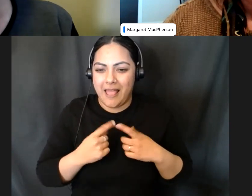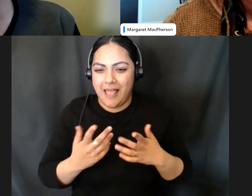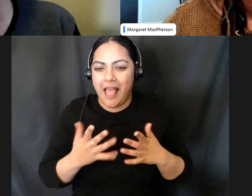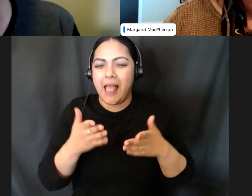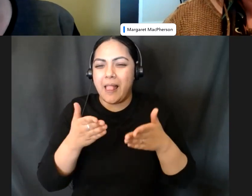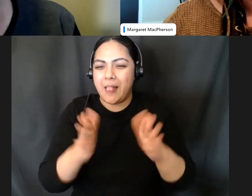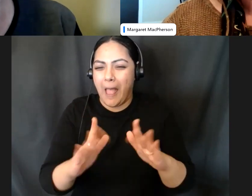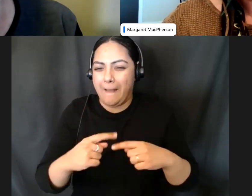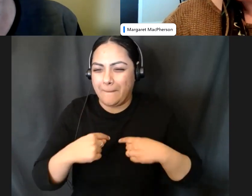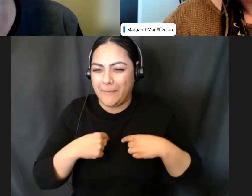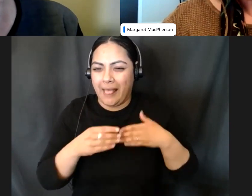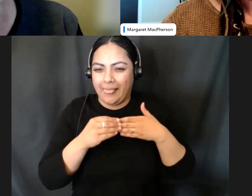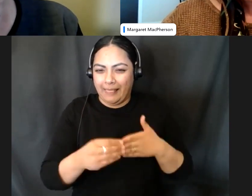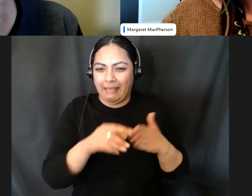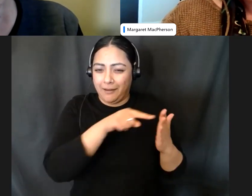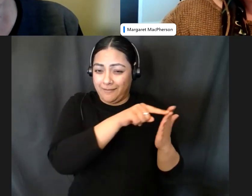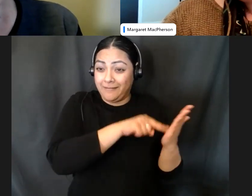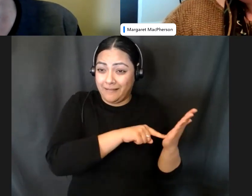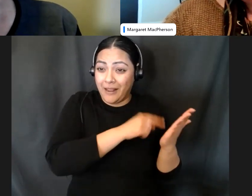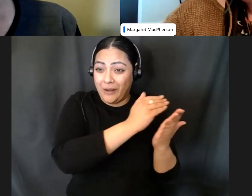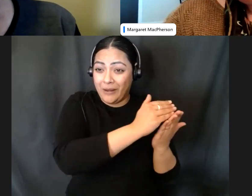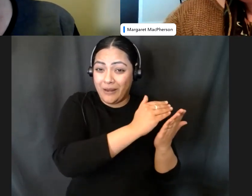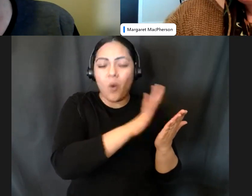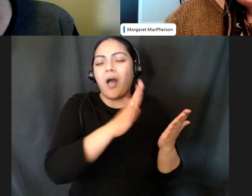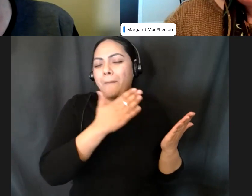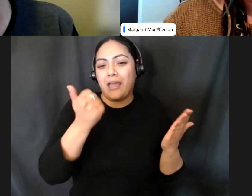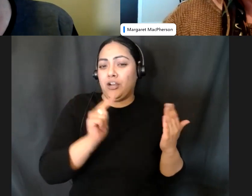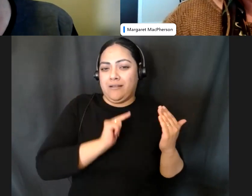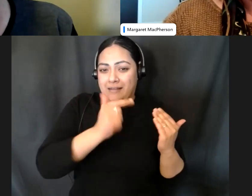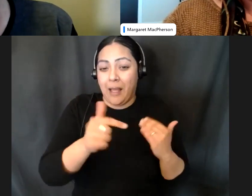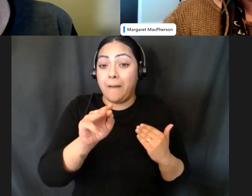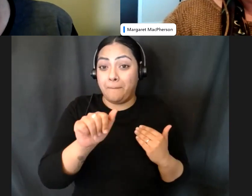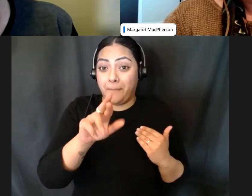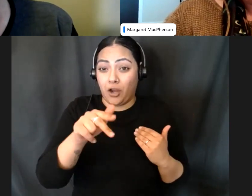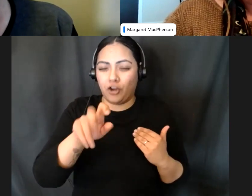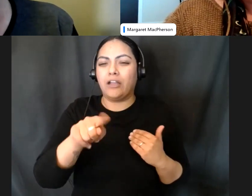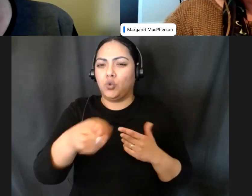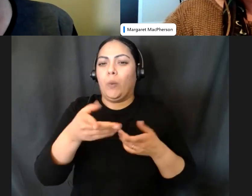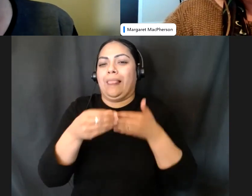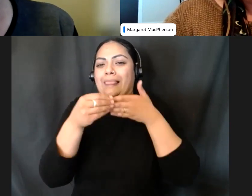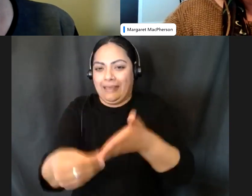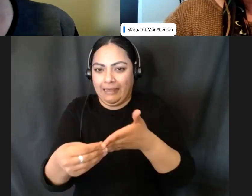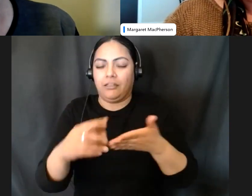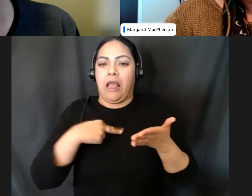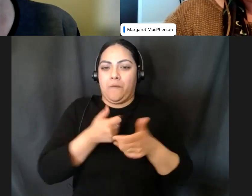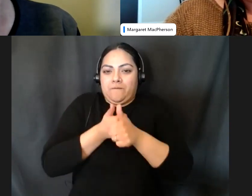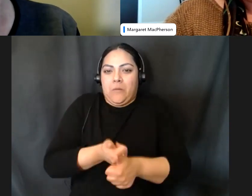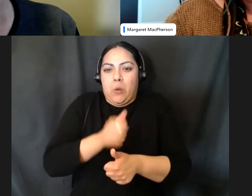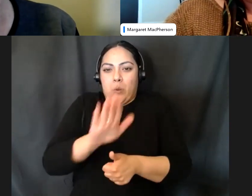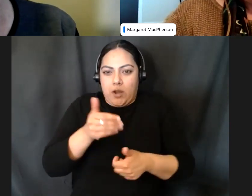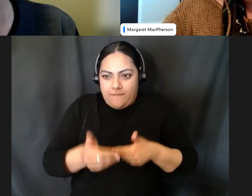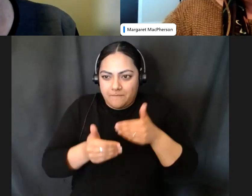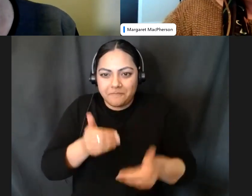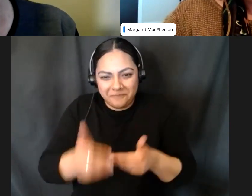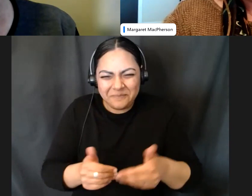Margaret, and we'll see what we Okay. can do. Okay, well, that's great, Sherry. I think that one of my first